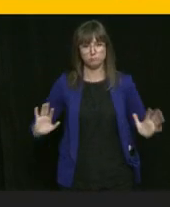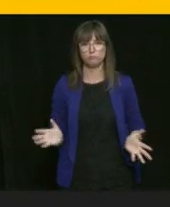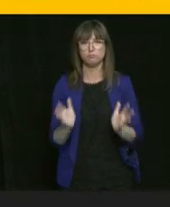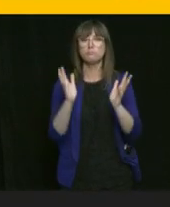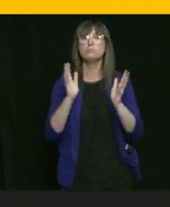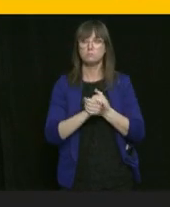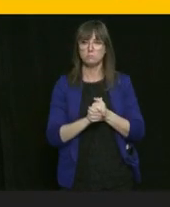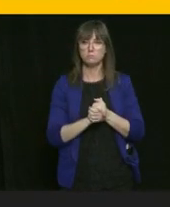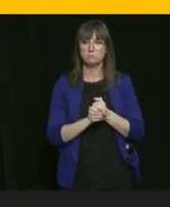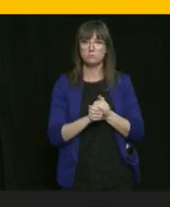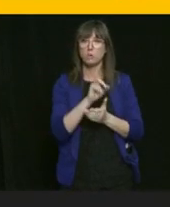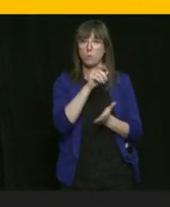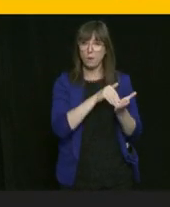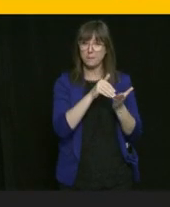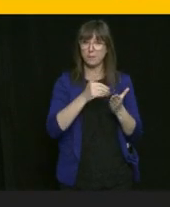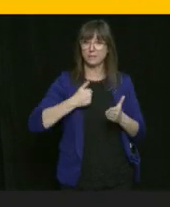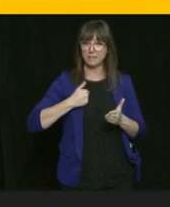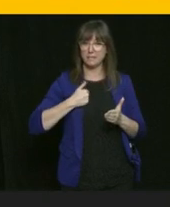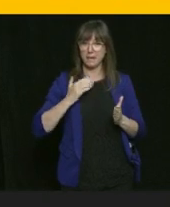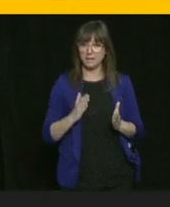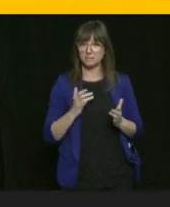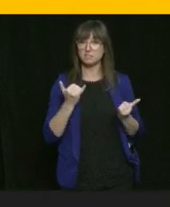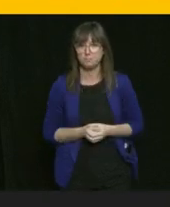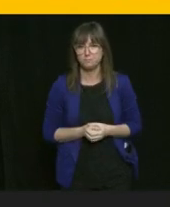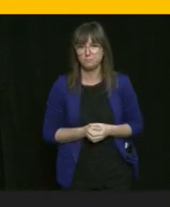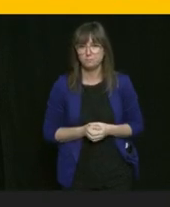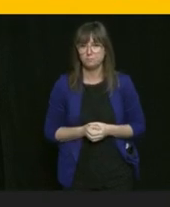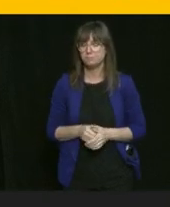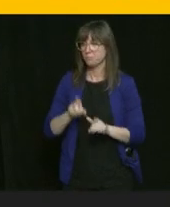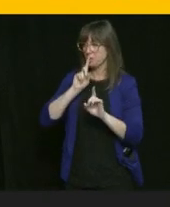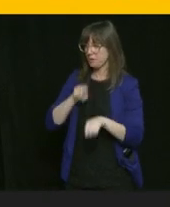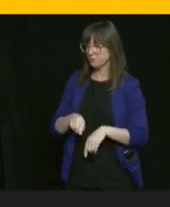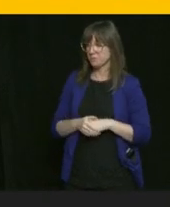lifted close to 1 million Canadians out of poverty.